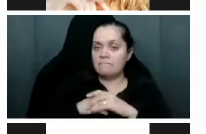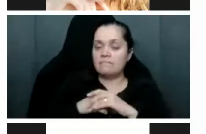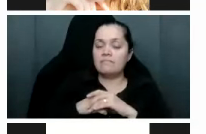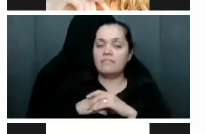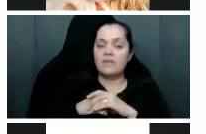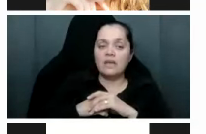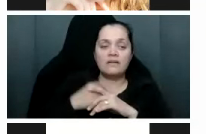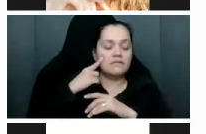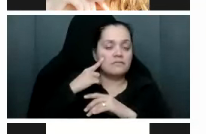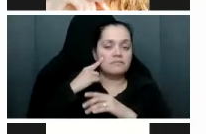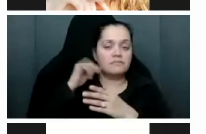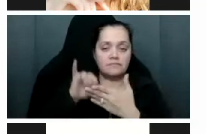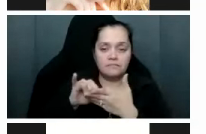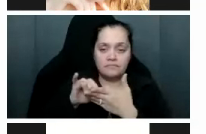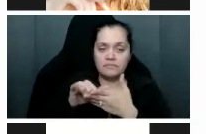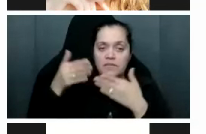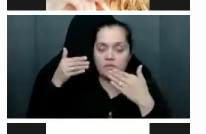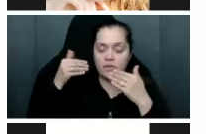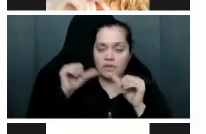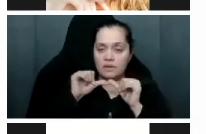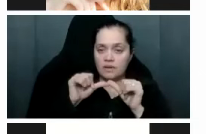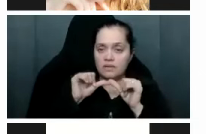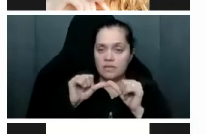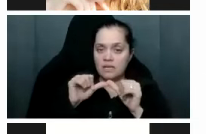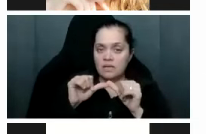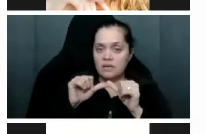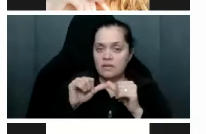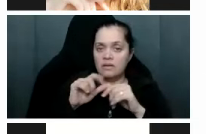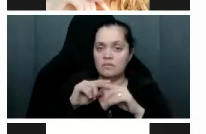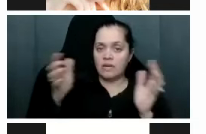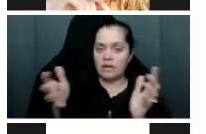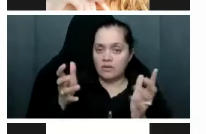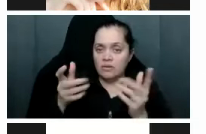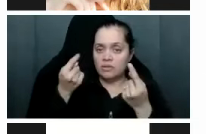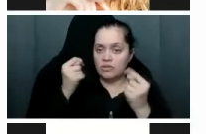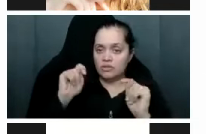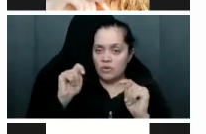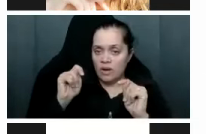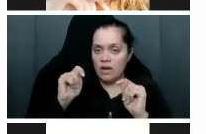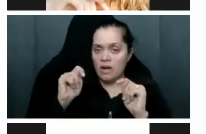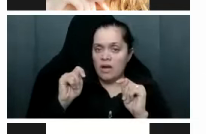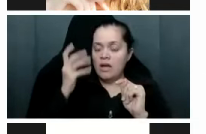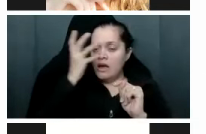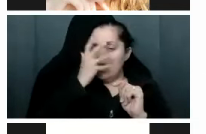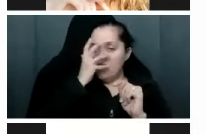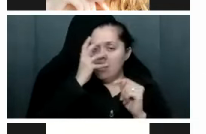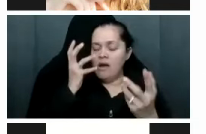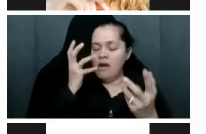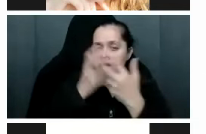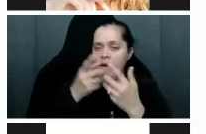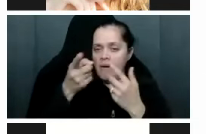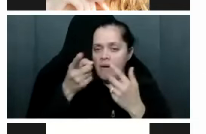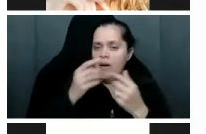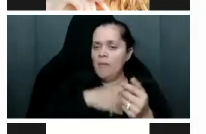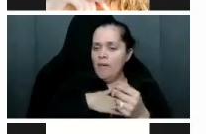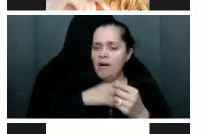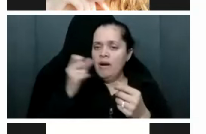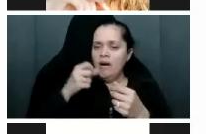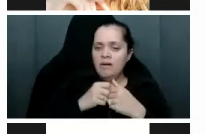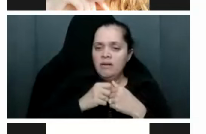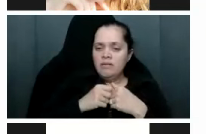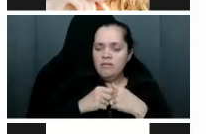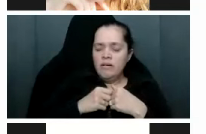think about that as we go along. I'd encourage you to try to put the face up there. Yes, have the